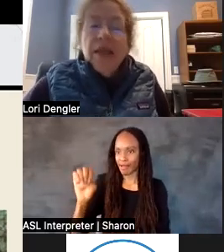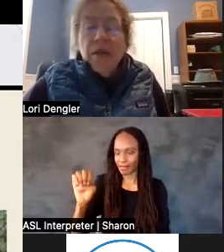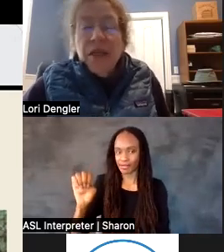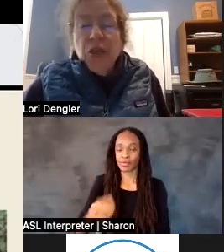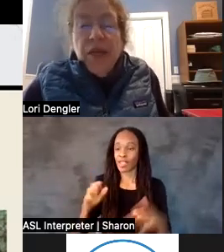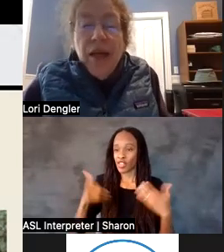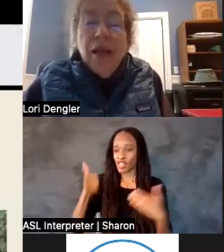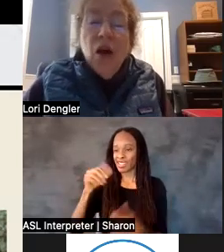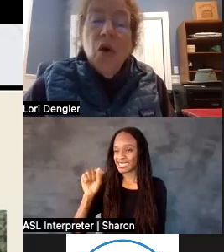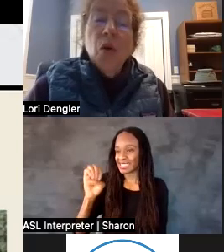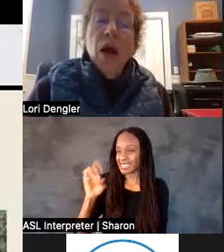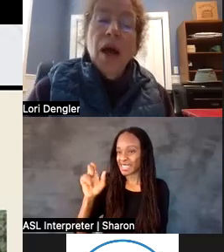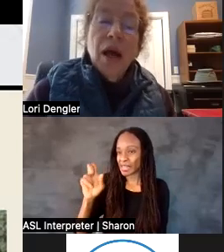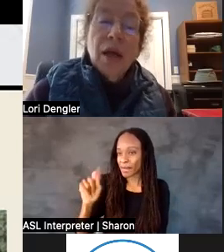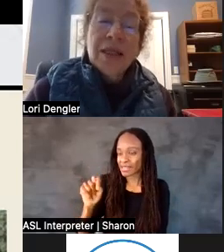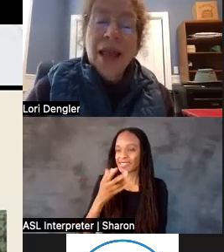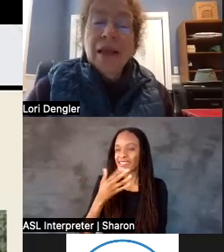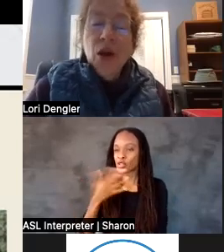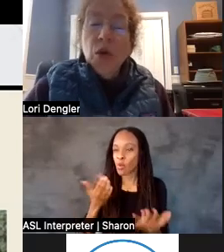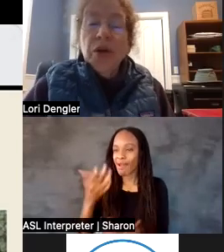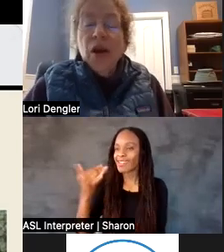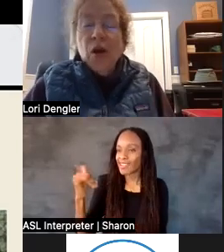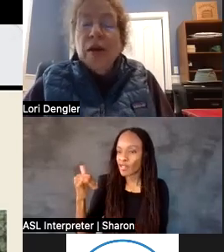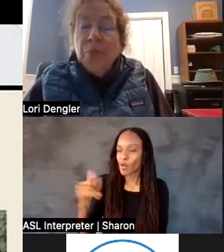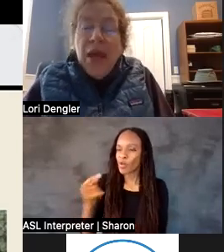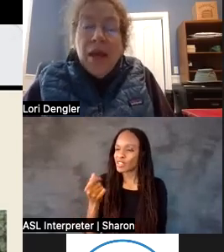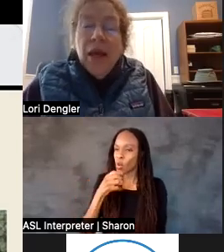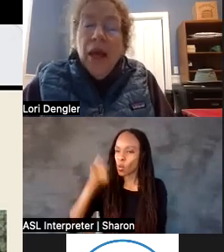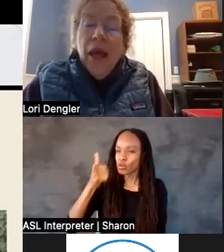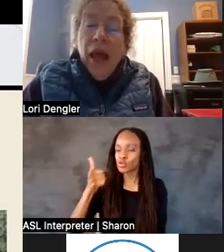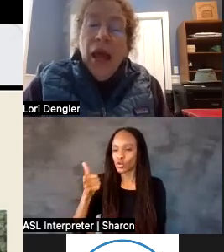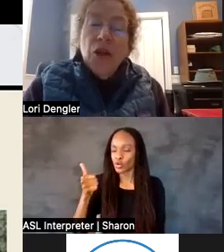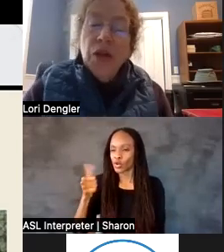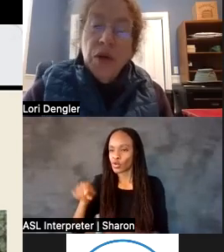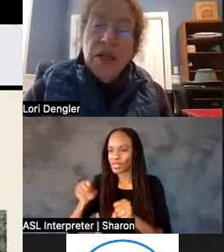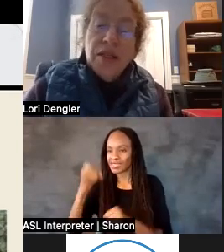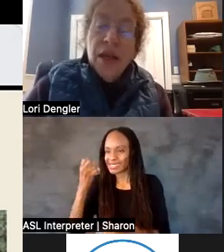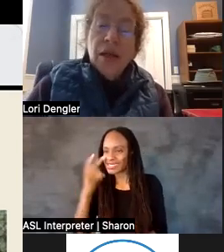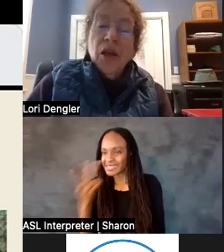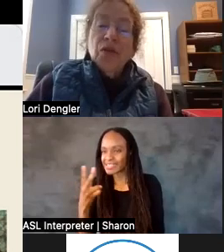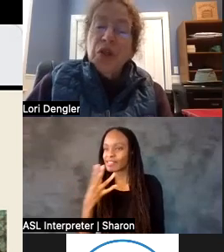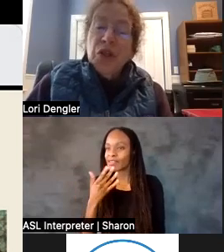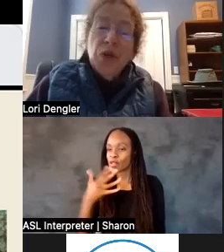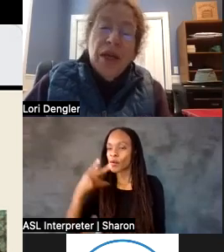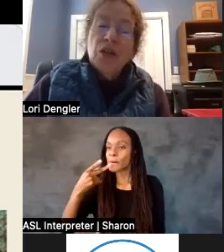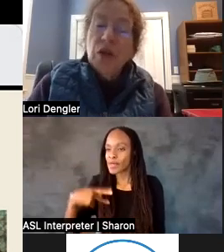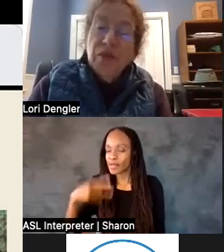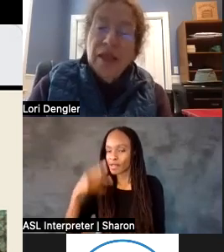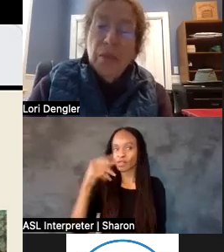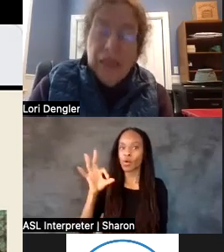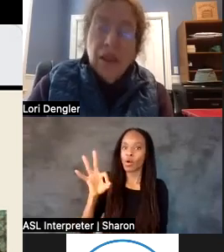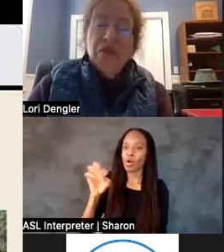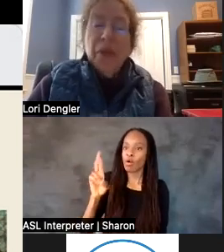youngest sediments are in yellow, slightly older are in pink. And you'll notice that Fortuna is sort